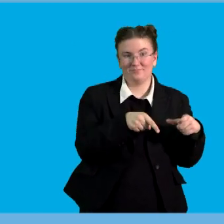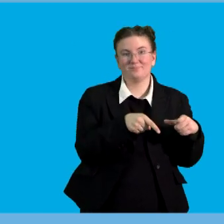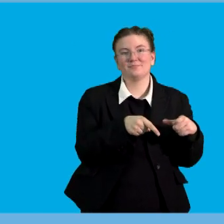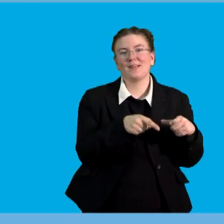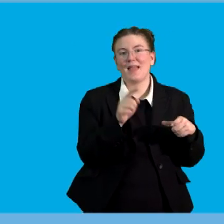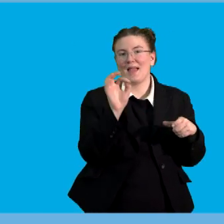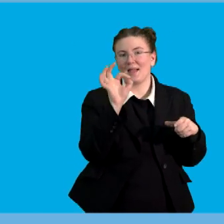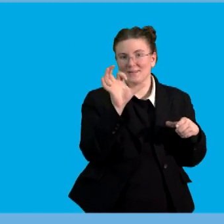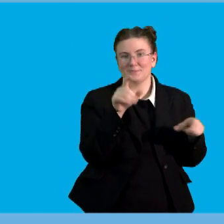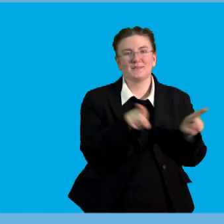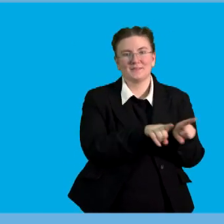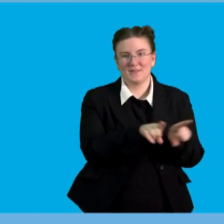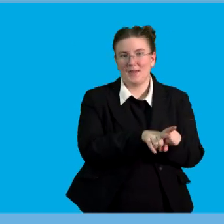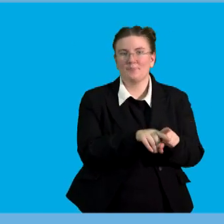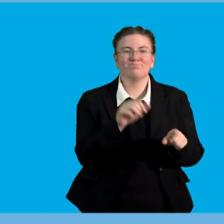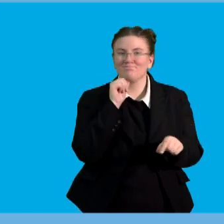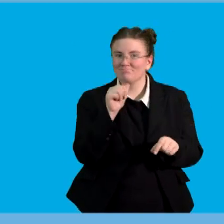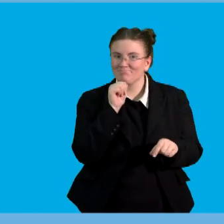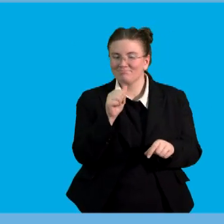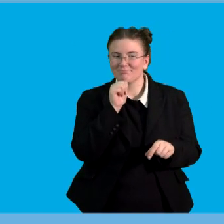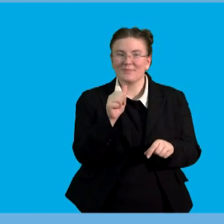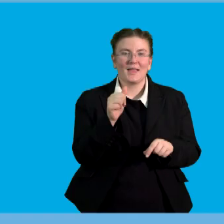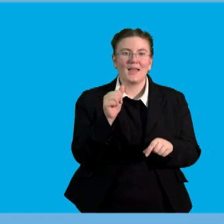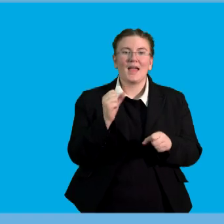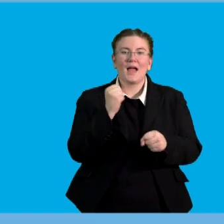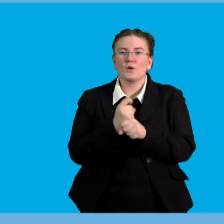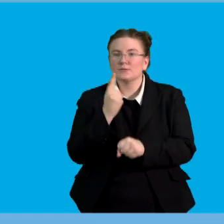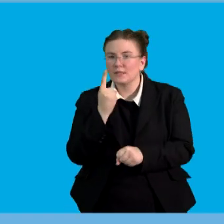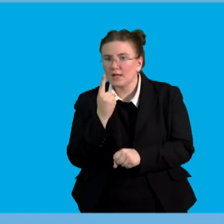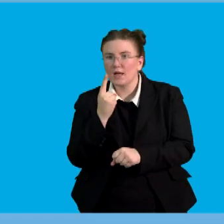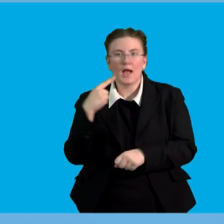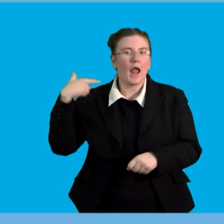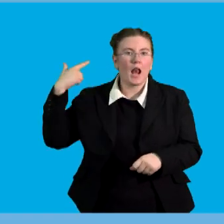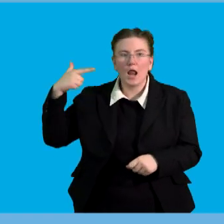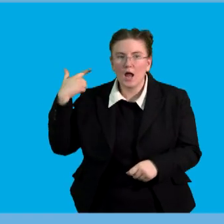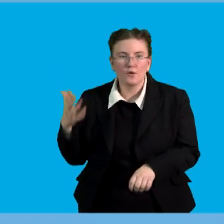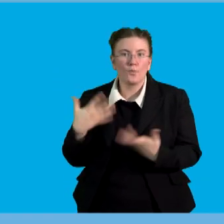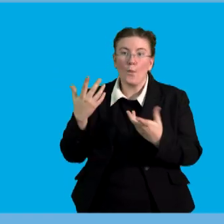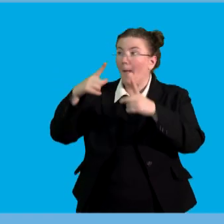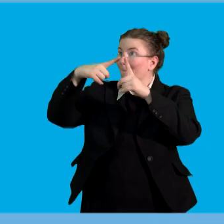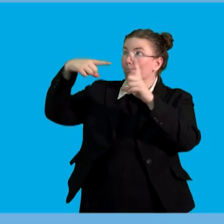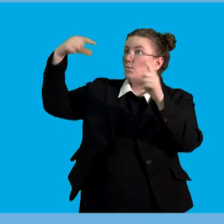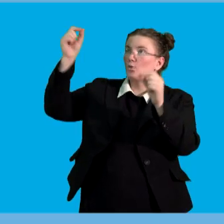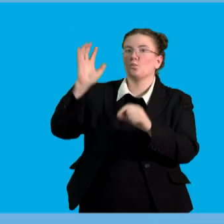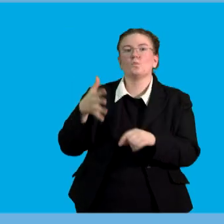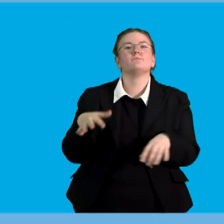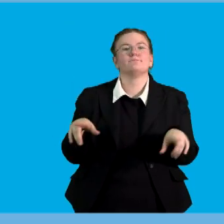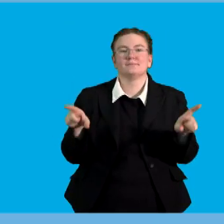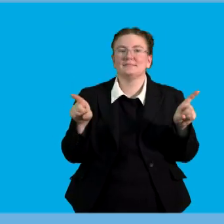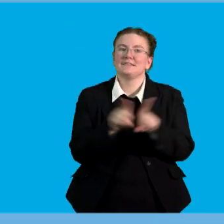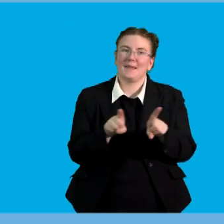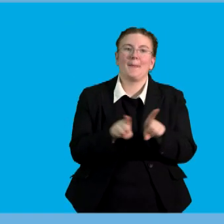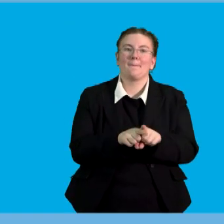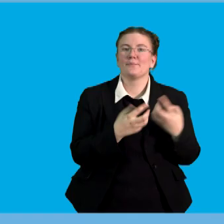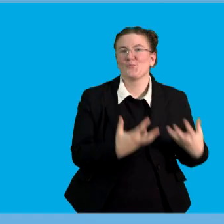gold atoms, whether it is here in Gauteng, or it's in Bloemfontein, or it's even in London, or maybe even the moon. So we